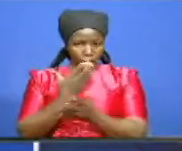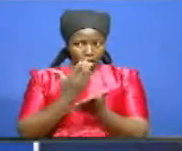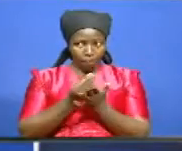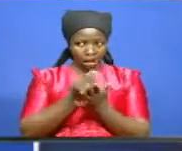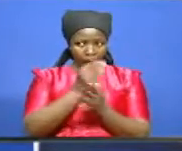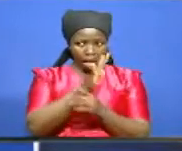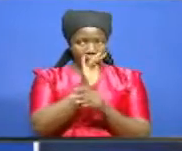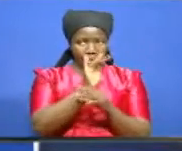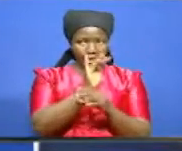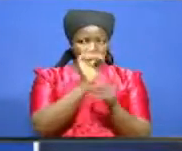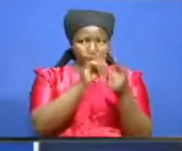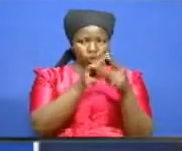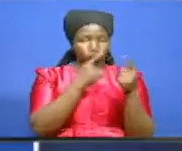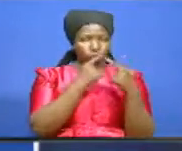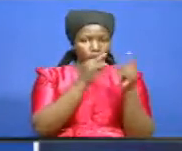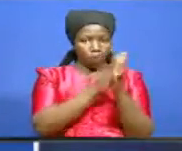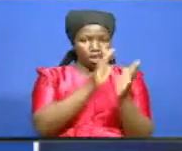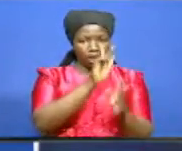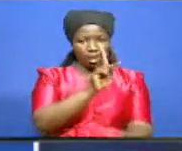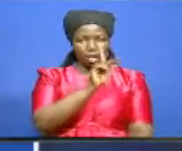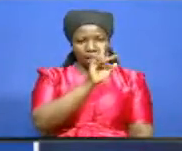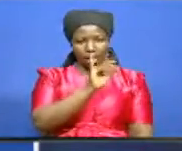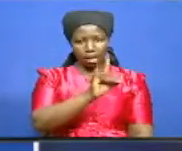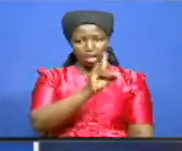Corporation via email or calls.